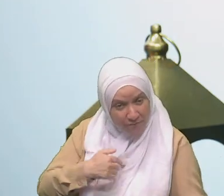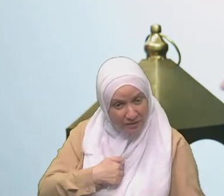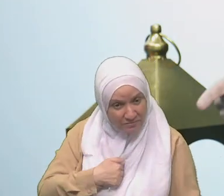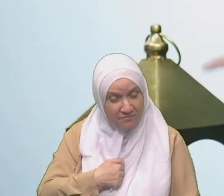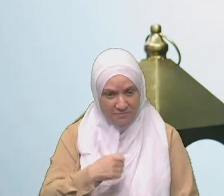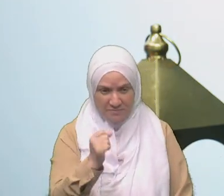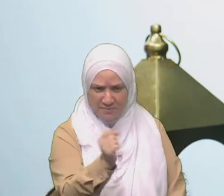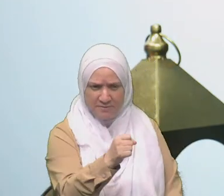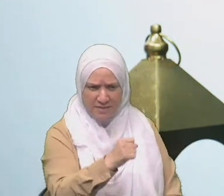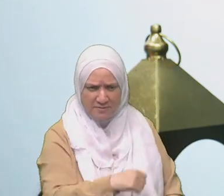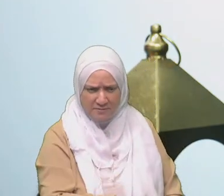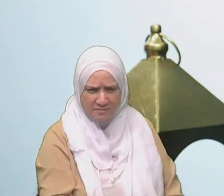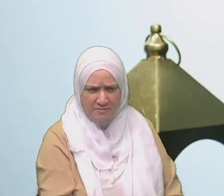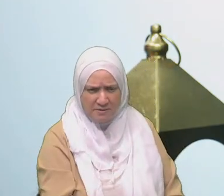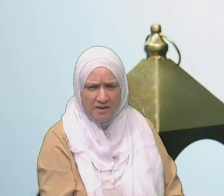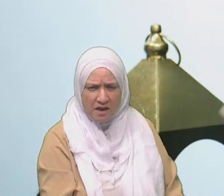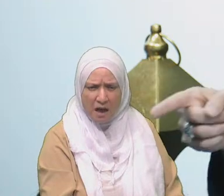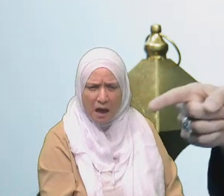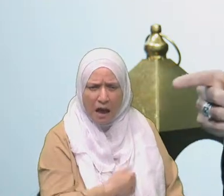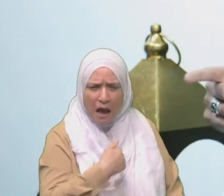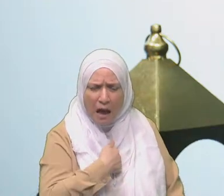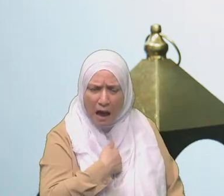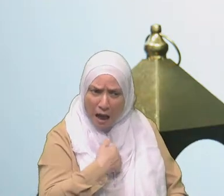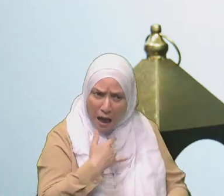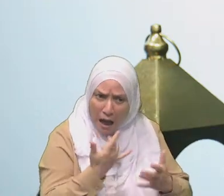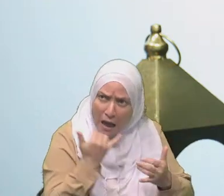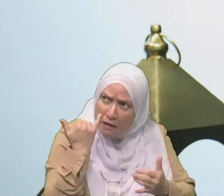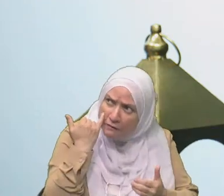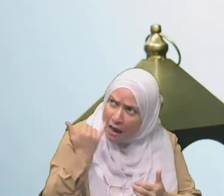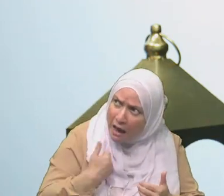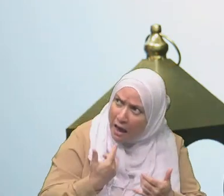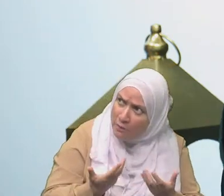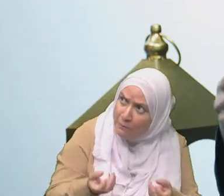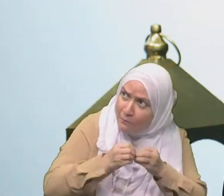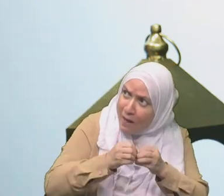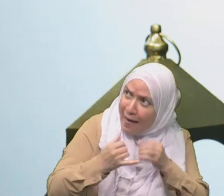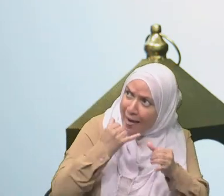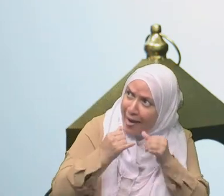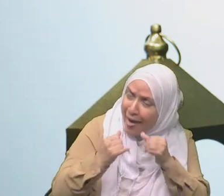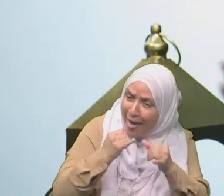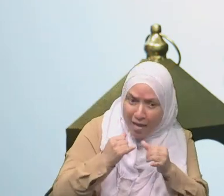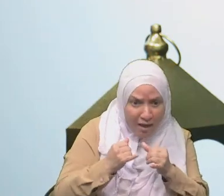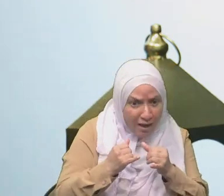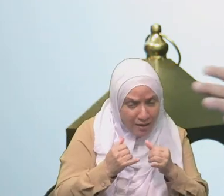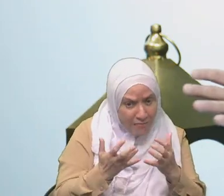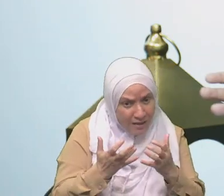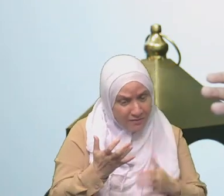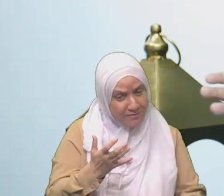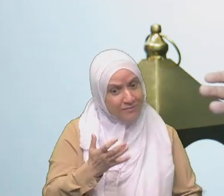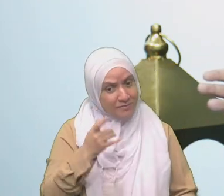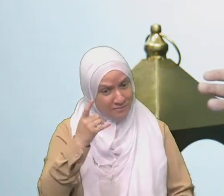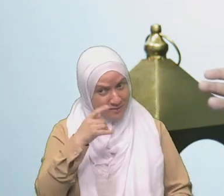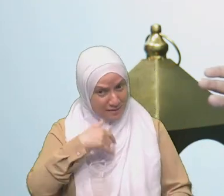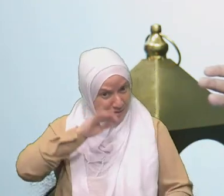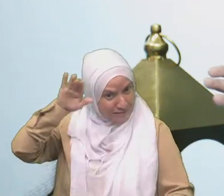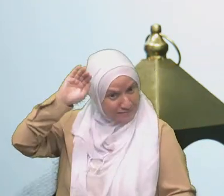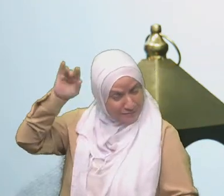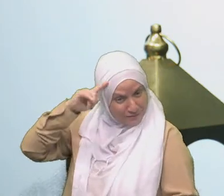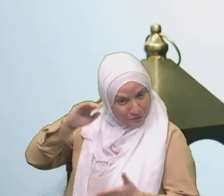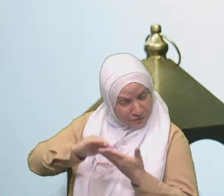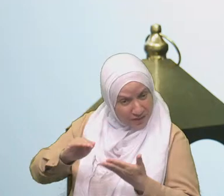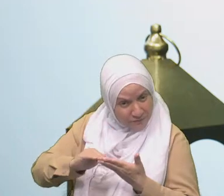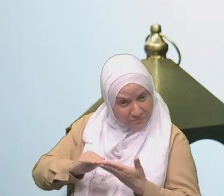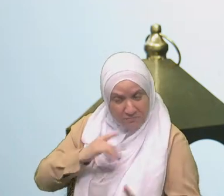Allah? Then you will be forgiven. Now, it goes on and on and on, right? So the guy keeps on basically giving this scenario